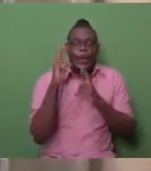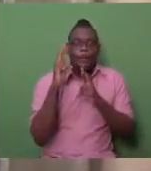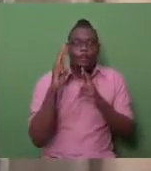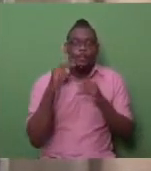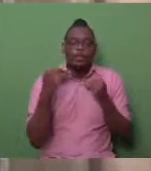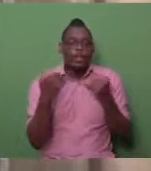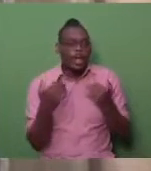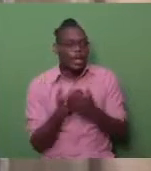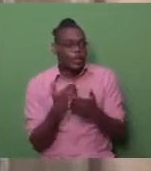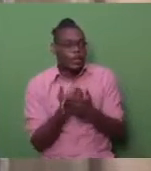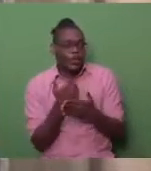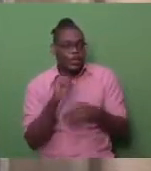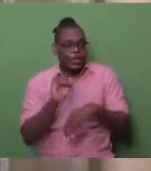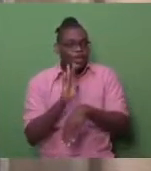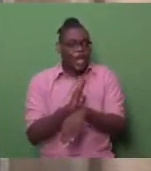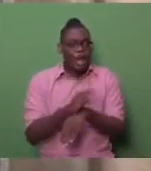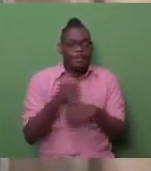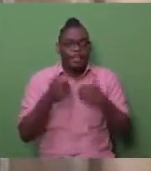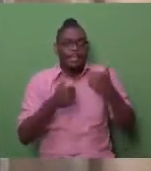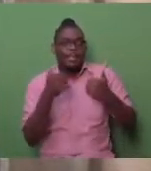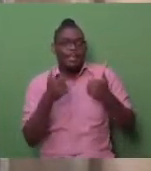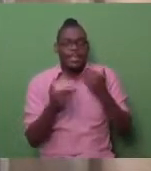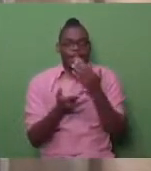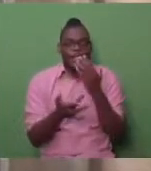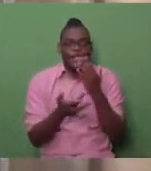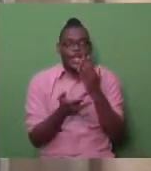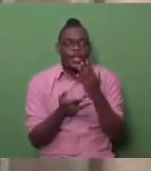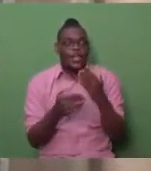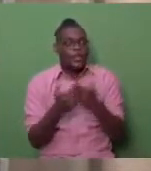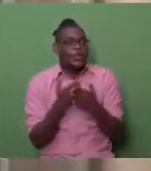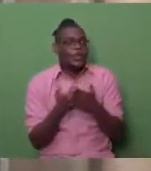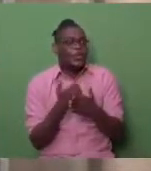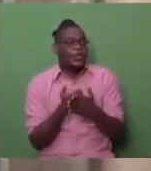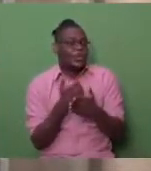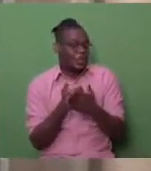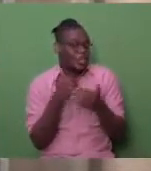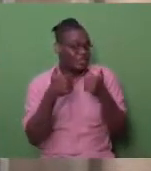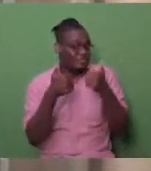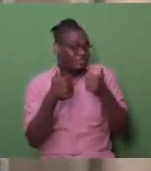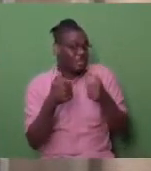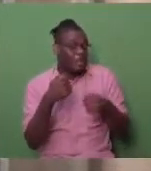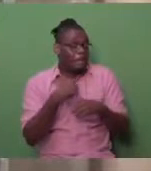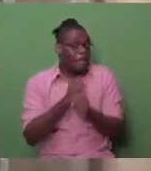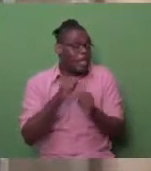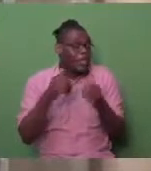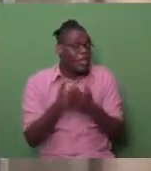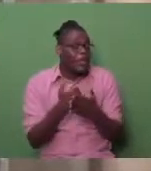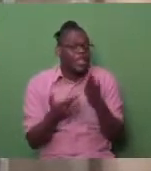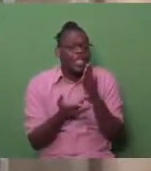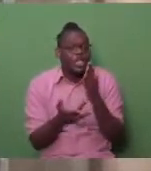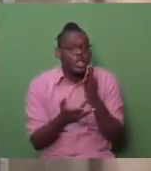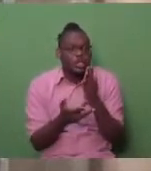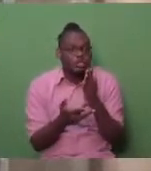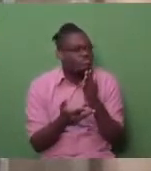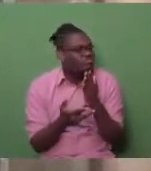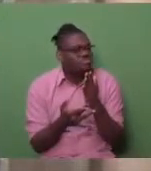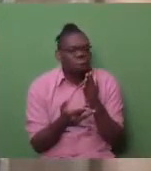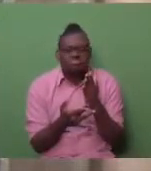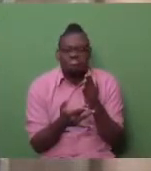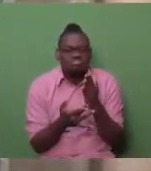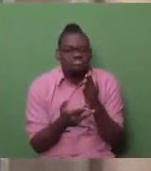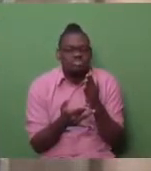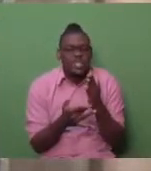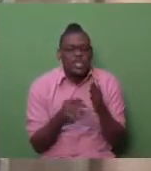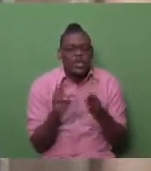creation, business development, and the creation of new technologies. Instead, the Minister of Finance